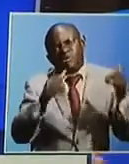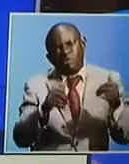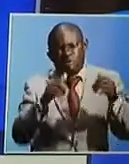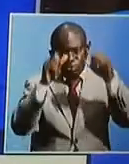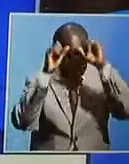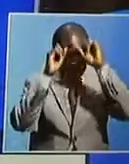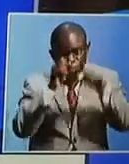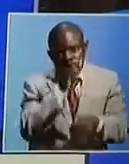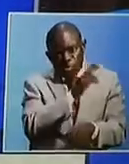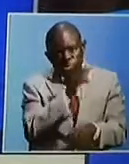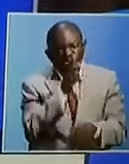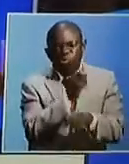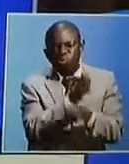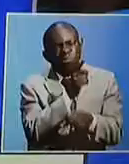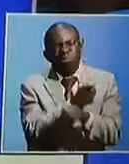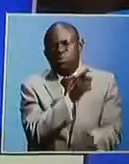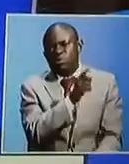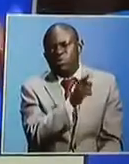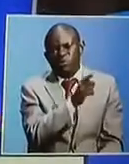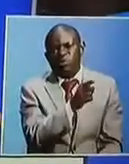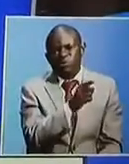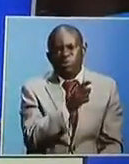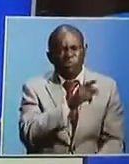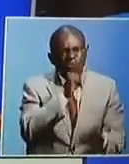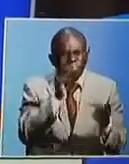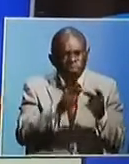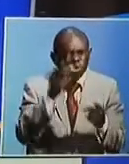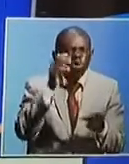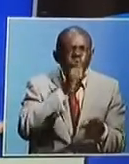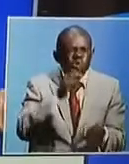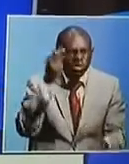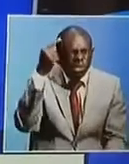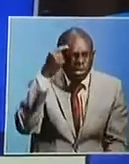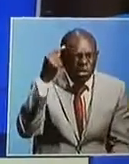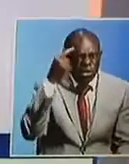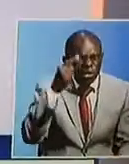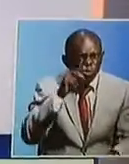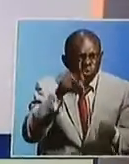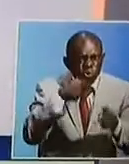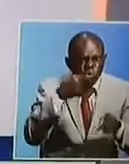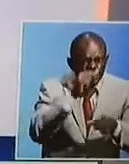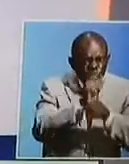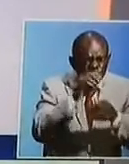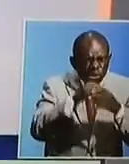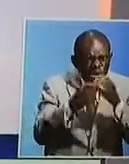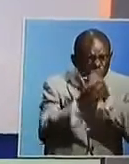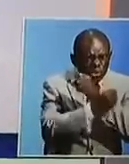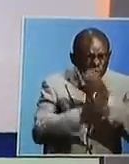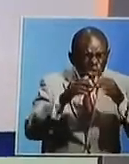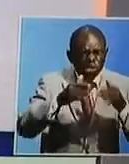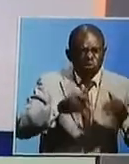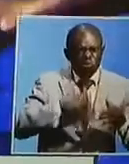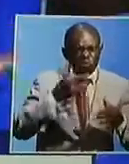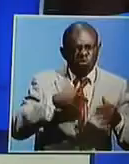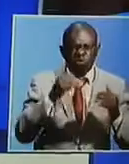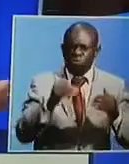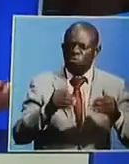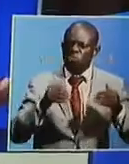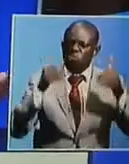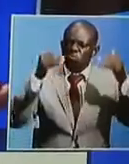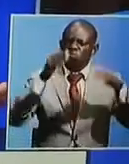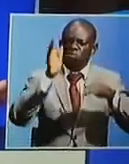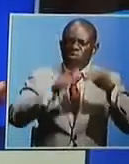happened where those that are closer or nearer, physically speaking, to the president feel they're superior to